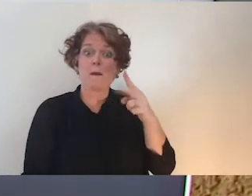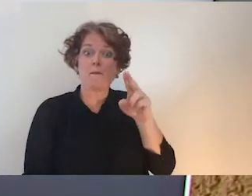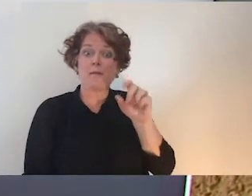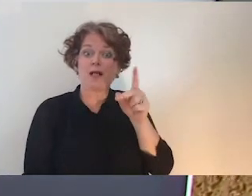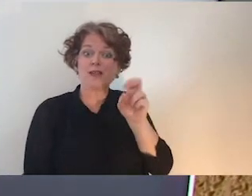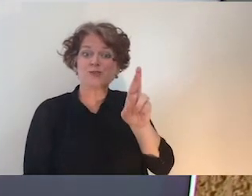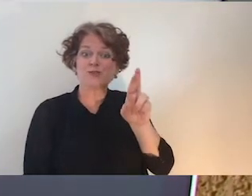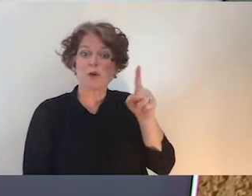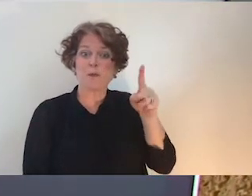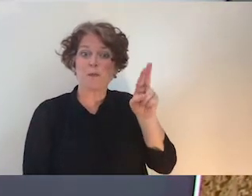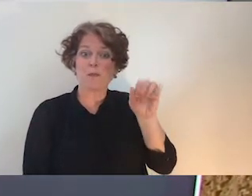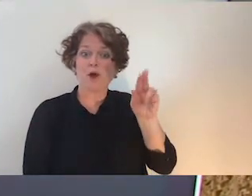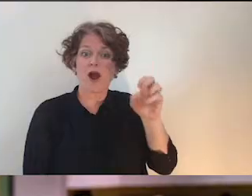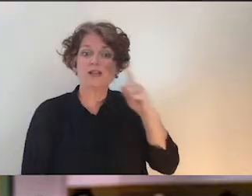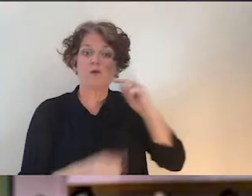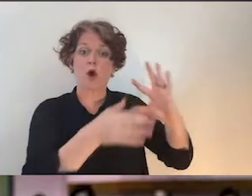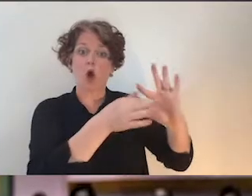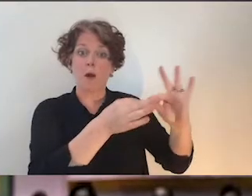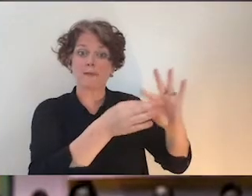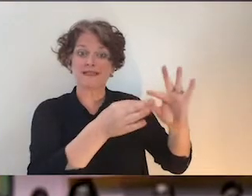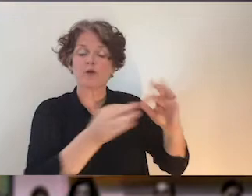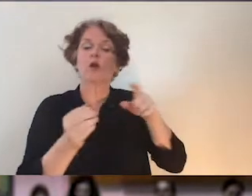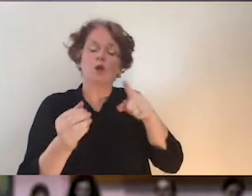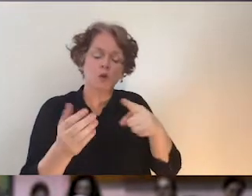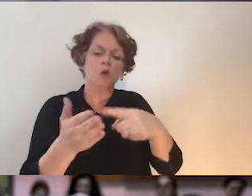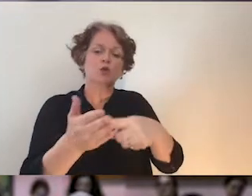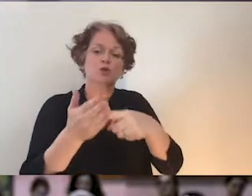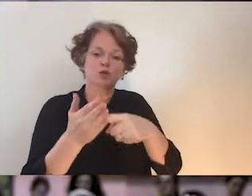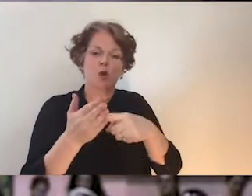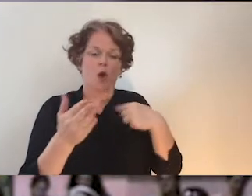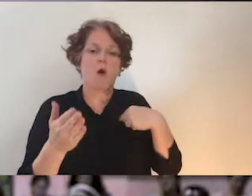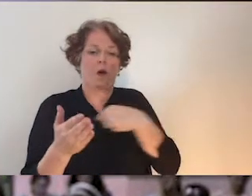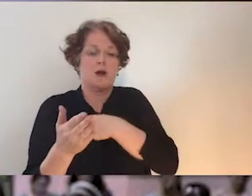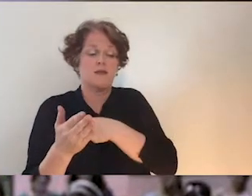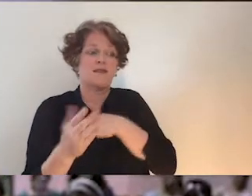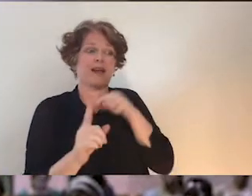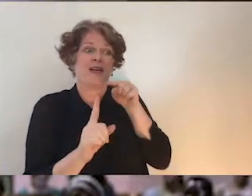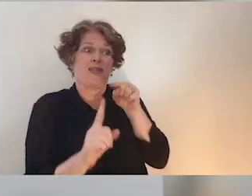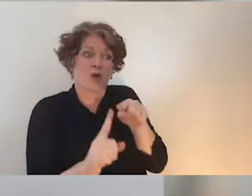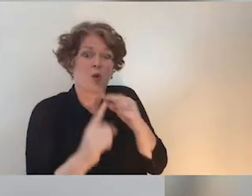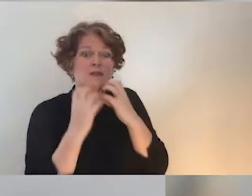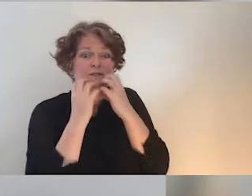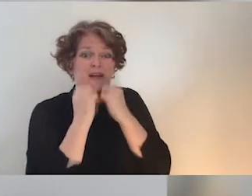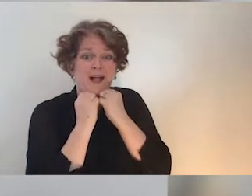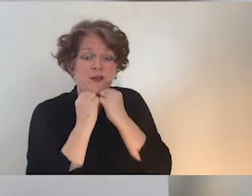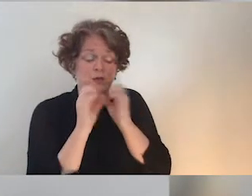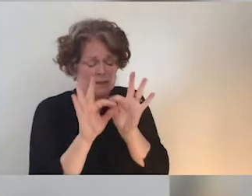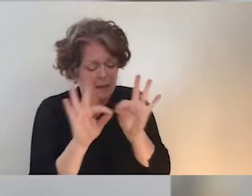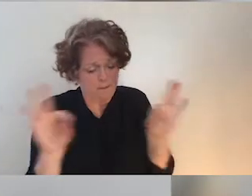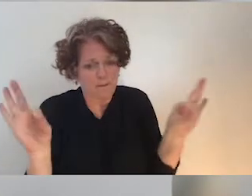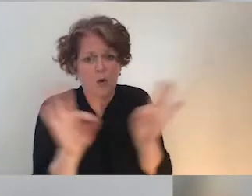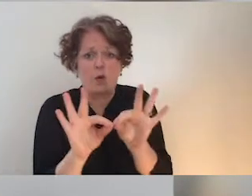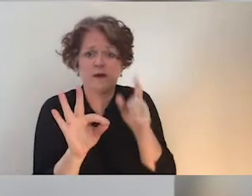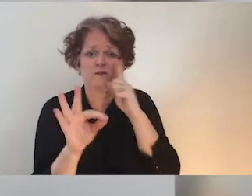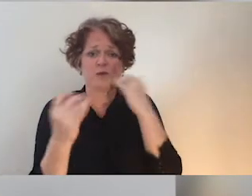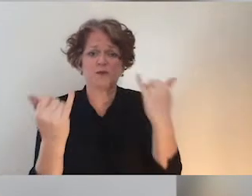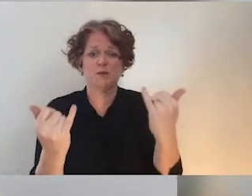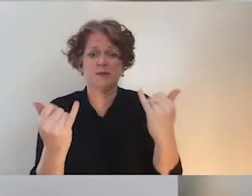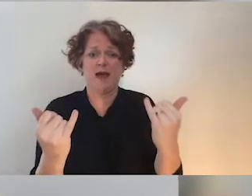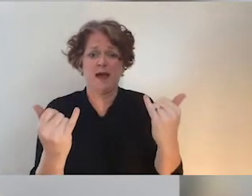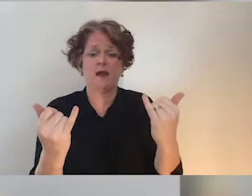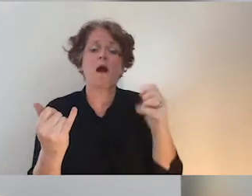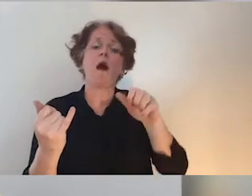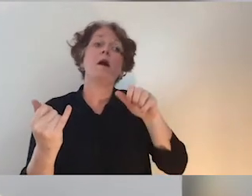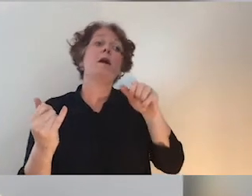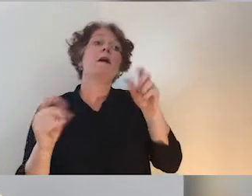Pulitzer Prize for commentary, you have made the passionate case that those ideals are even more relevant today. Where others